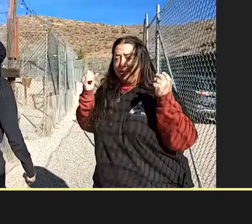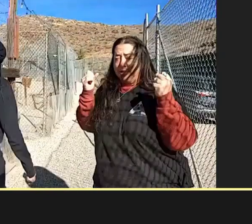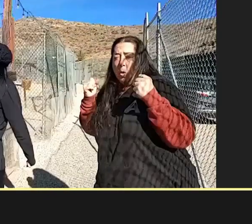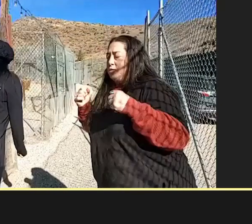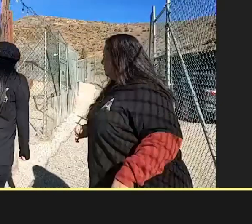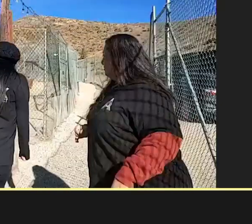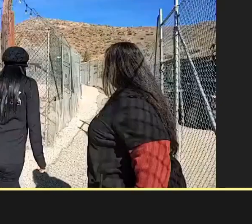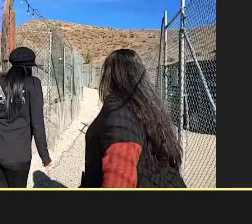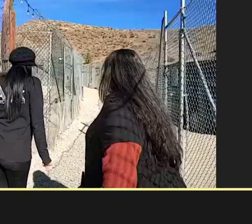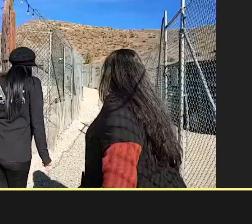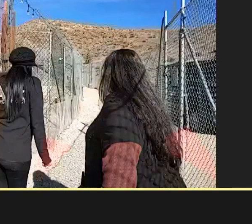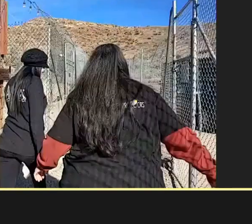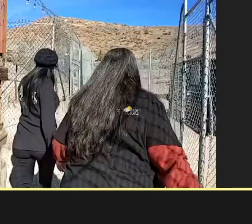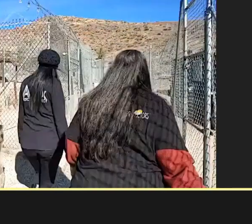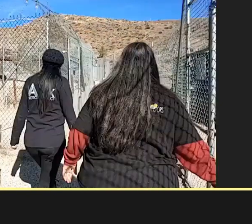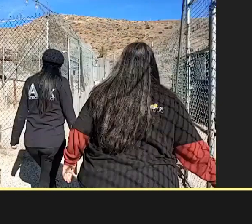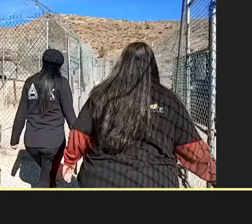comes to the cold.